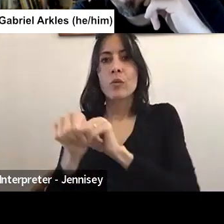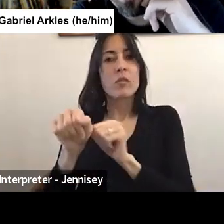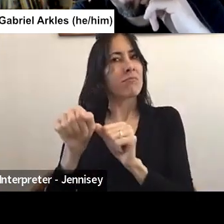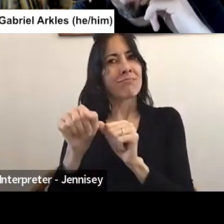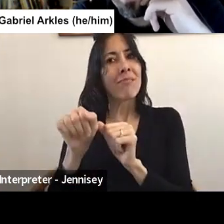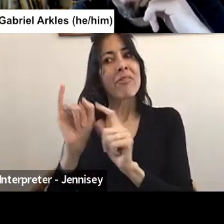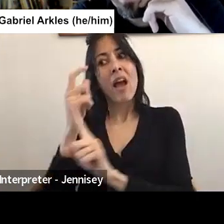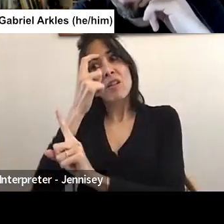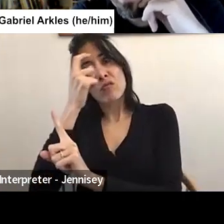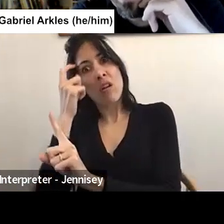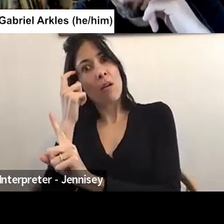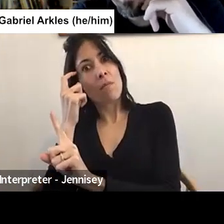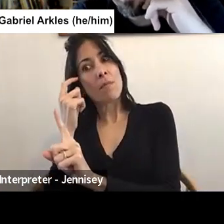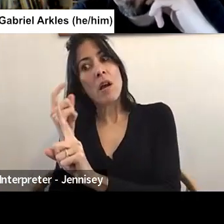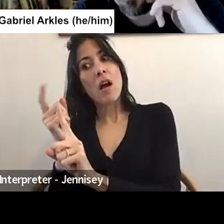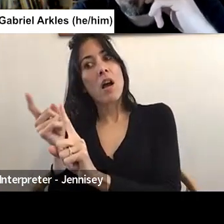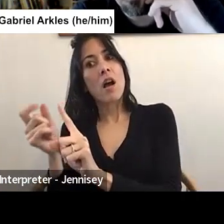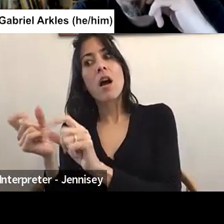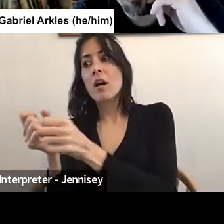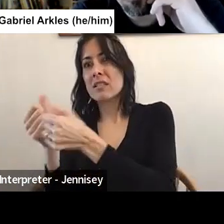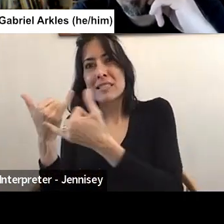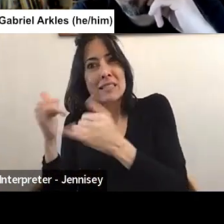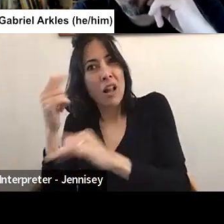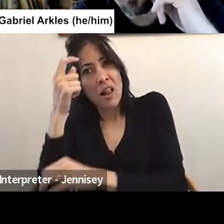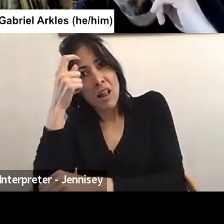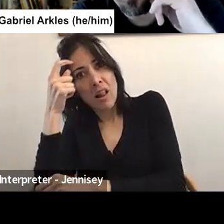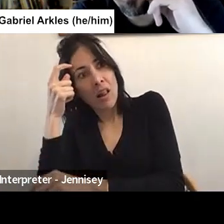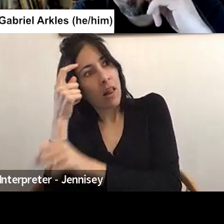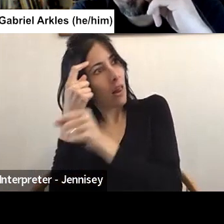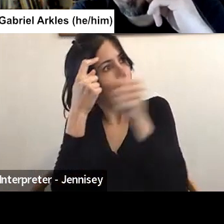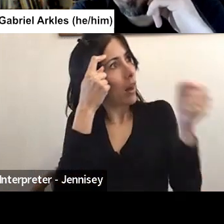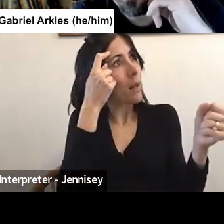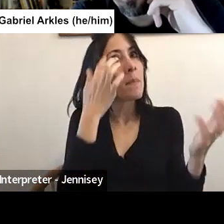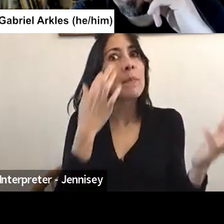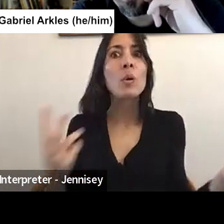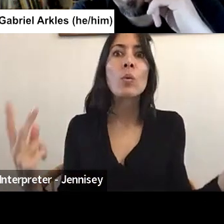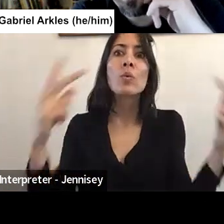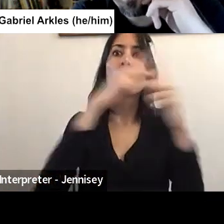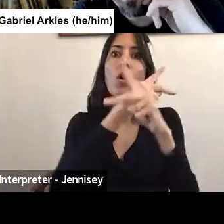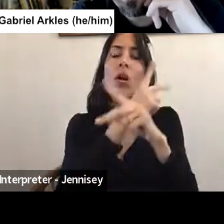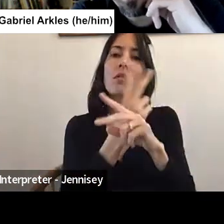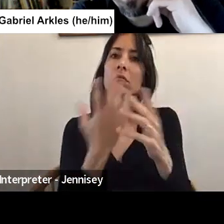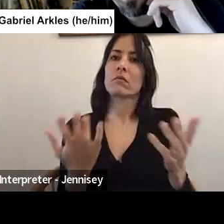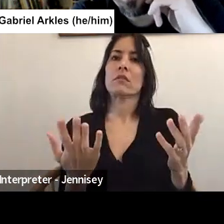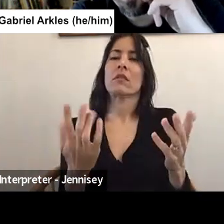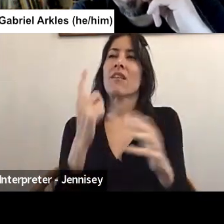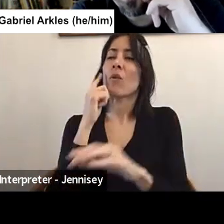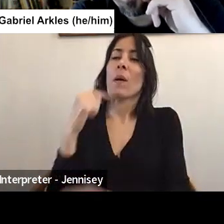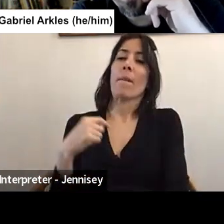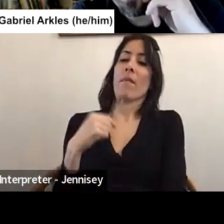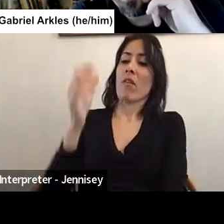prison is exacerbated and then compounded by prison trauma or jail trauma. And so for me, abolition looks